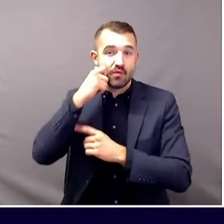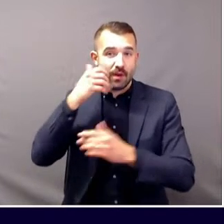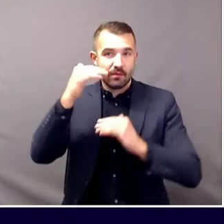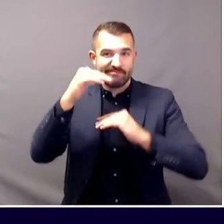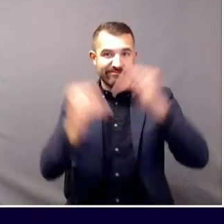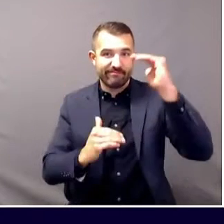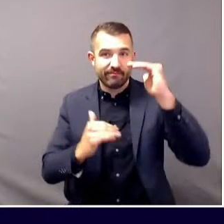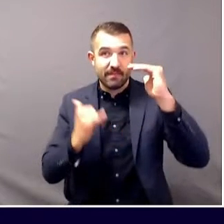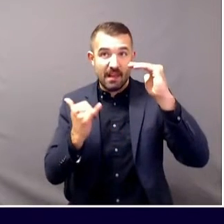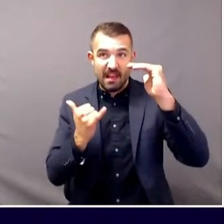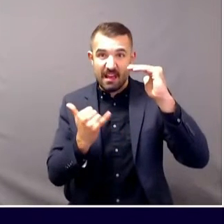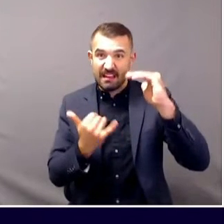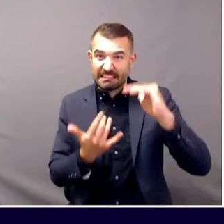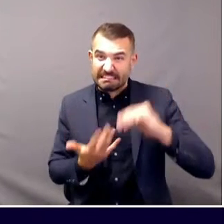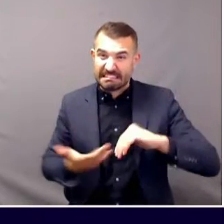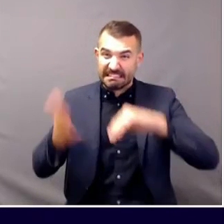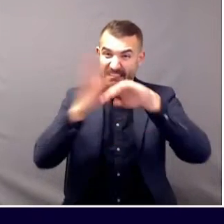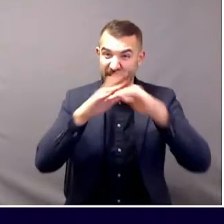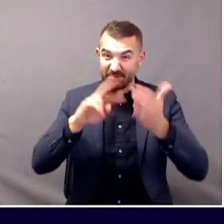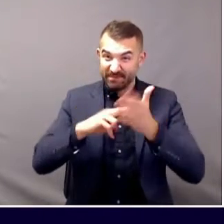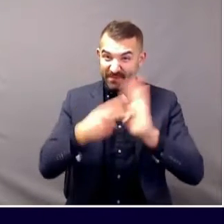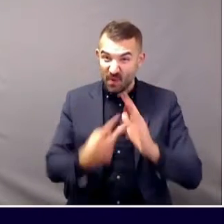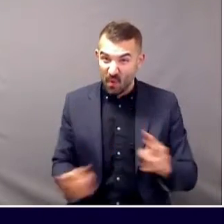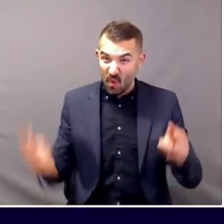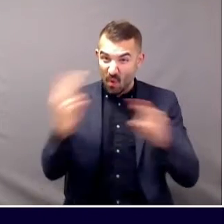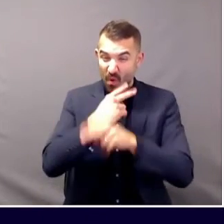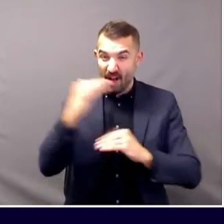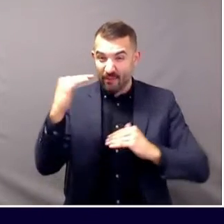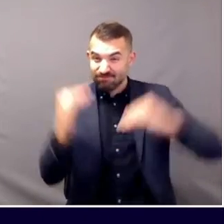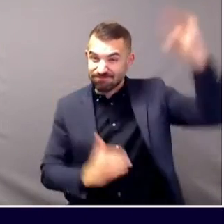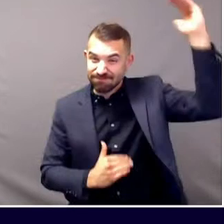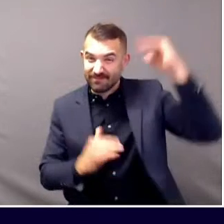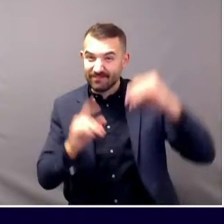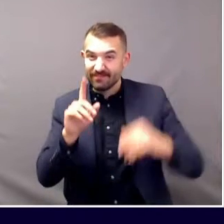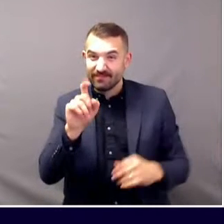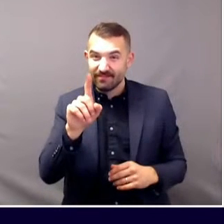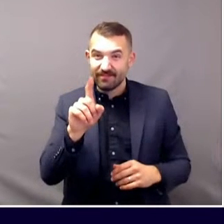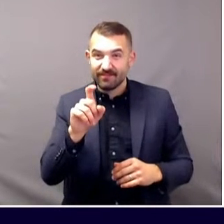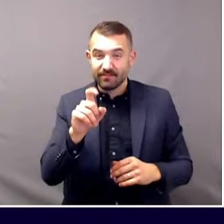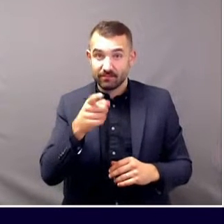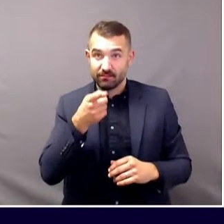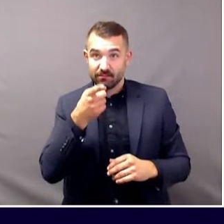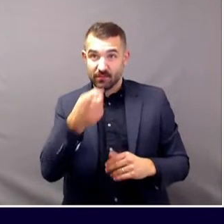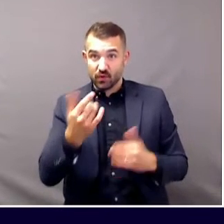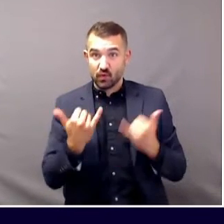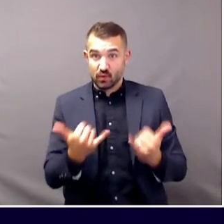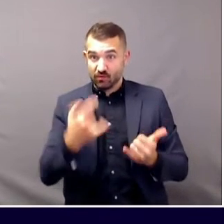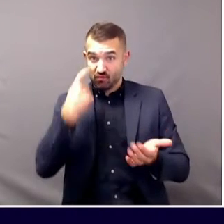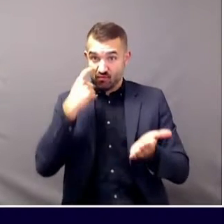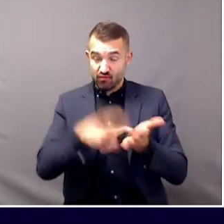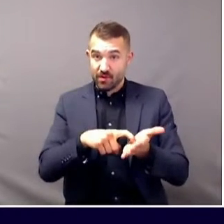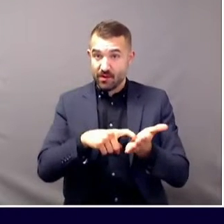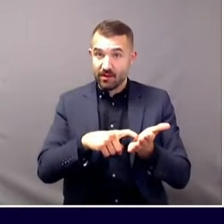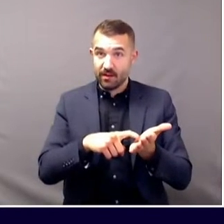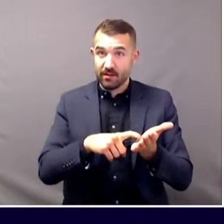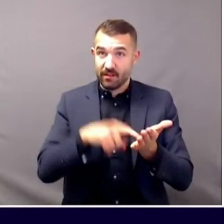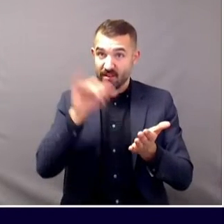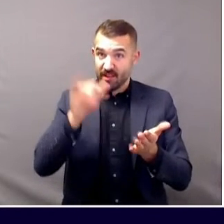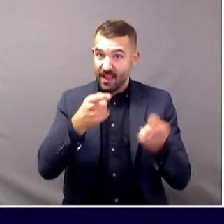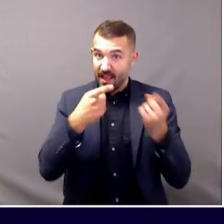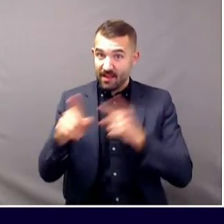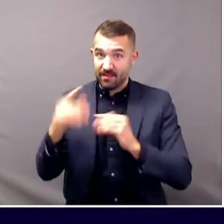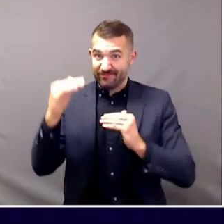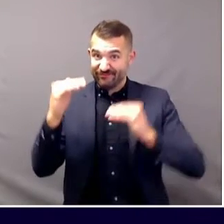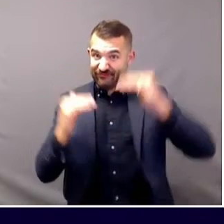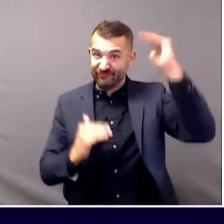expand on that and say whether or not the CDC is seeing indications that the racial disparities are increasing, or when there might be enough data